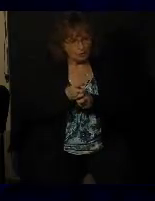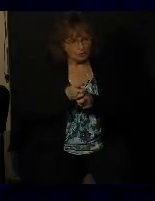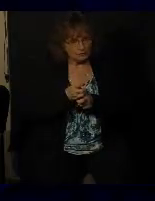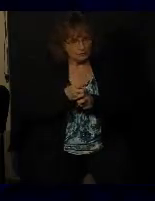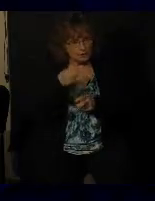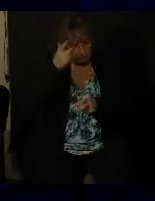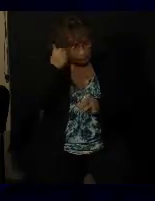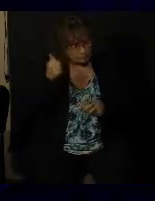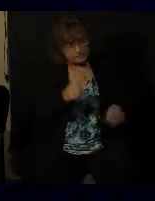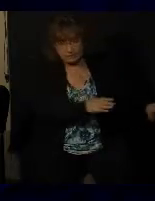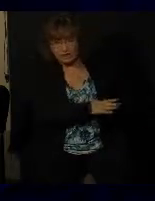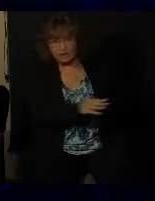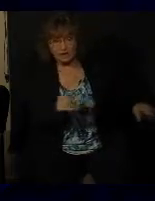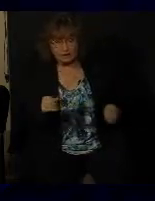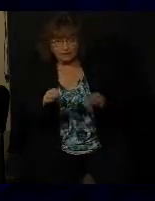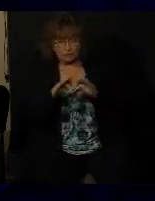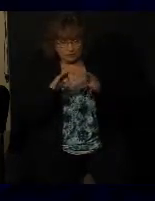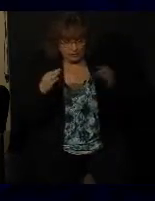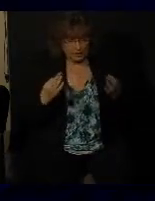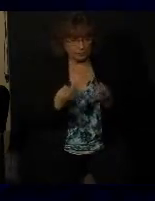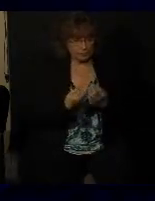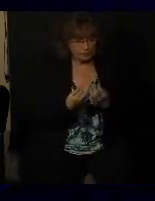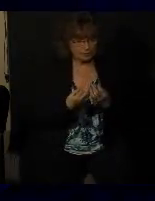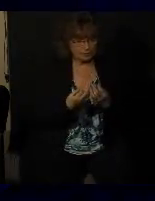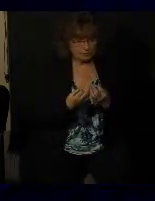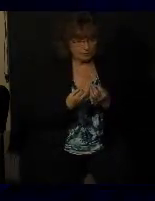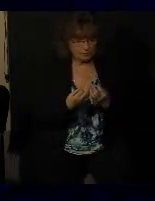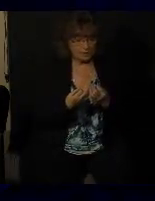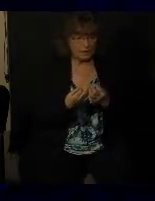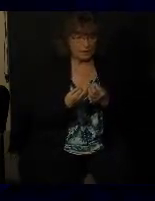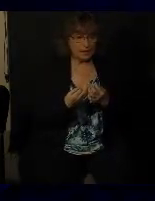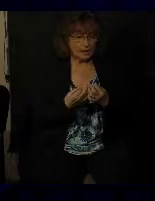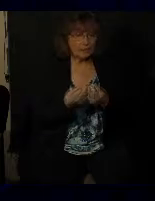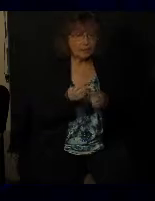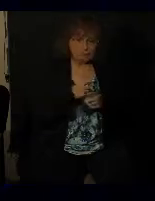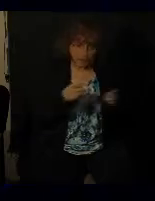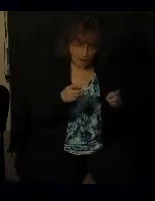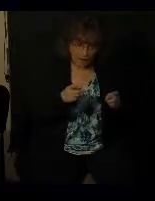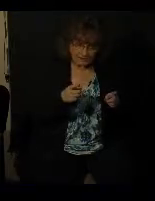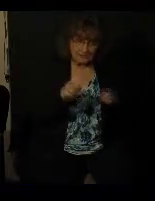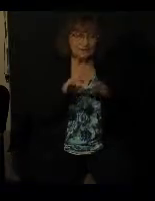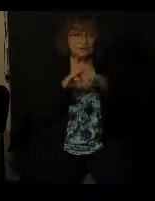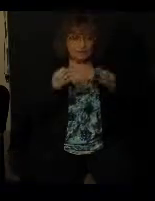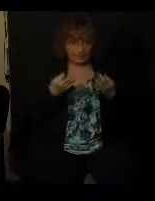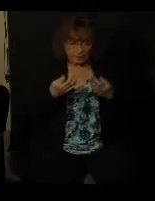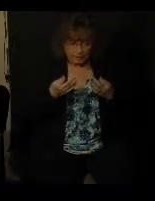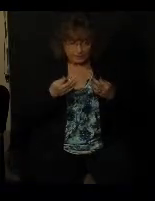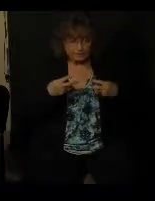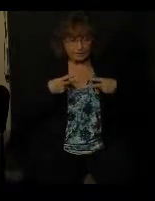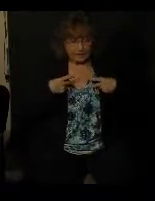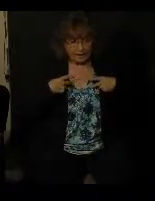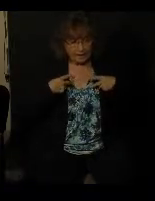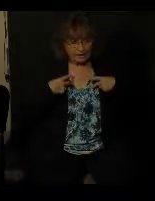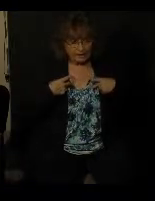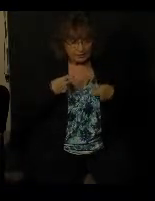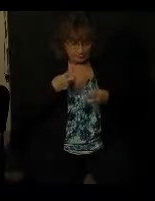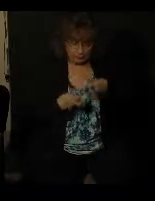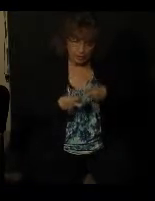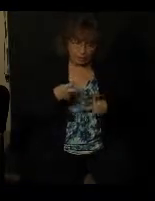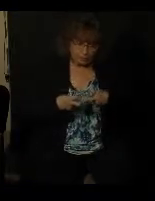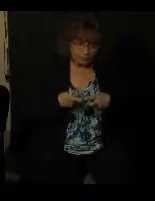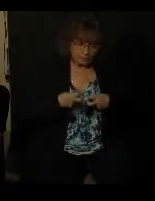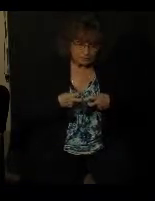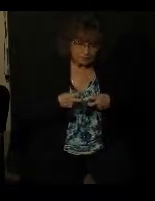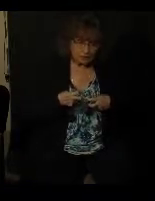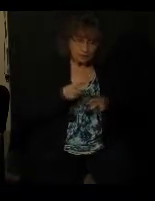fruit of the Spirit. We really begin to just see it in him, because he didn't come in waving a flag and said, hey, you know, God and I are good